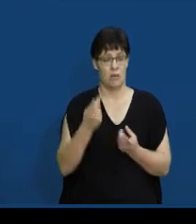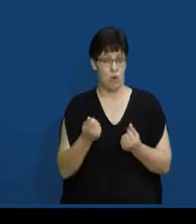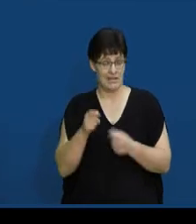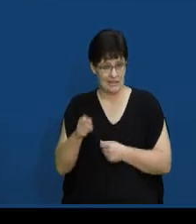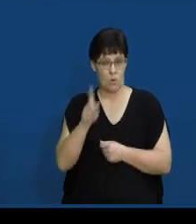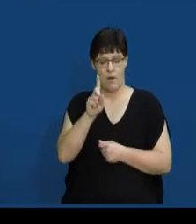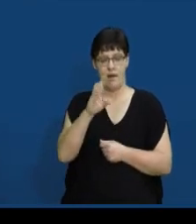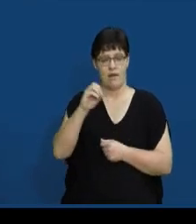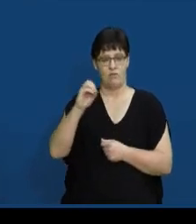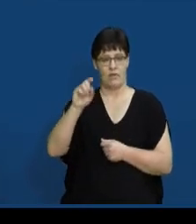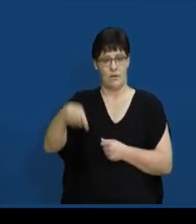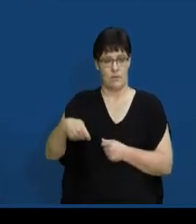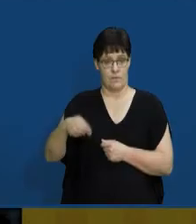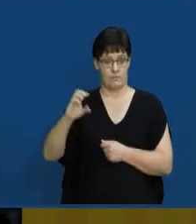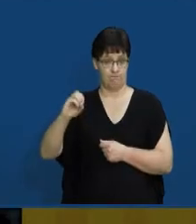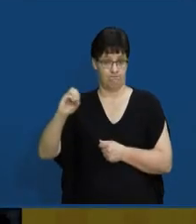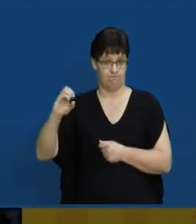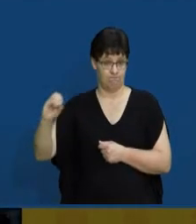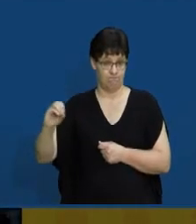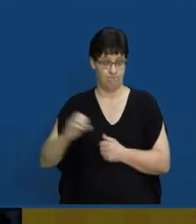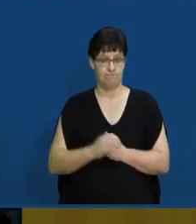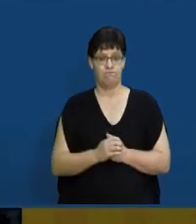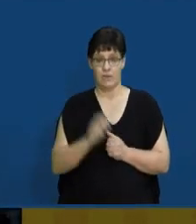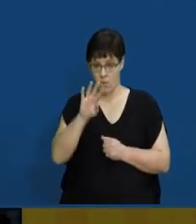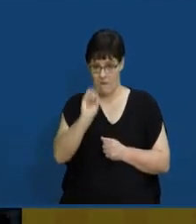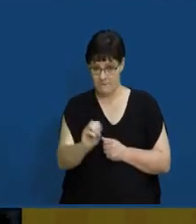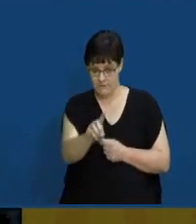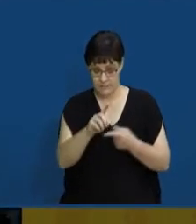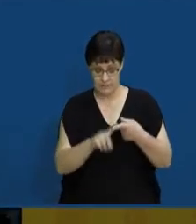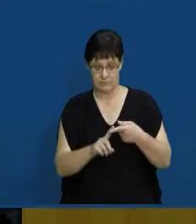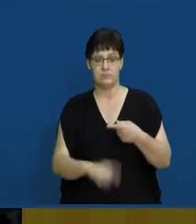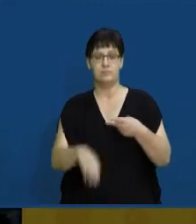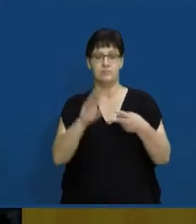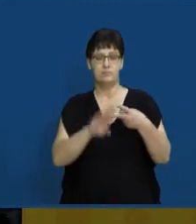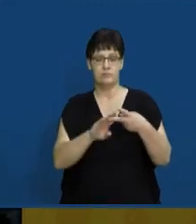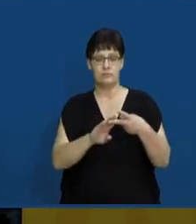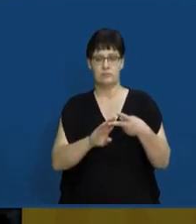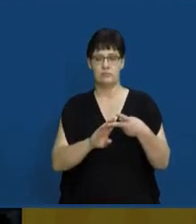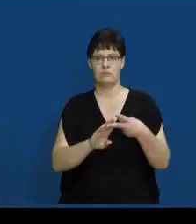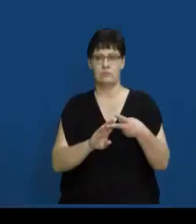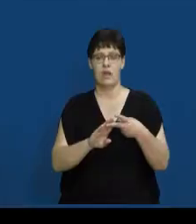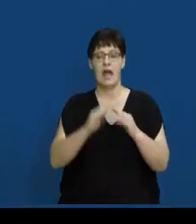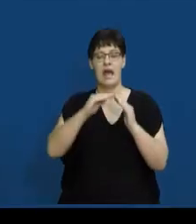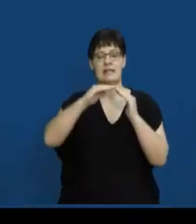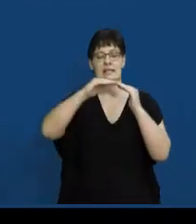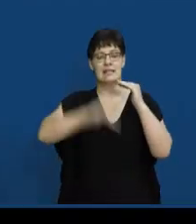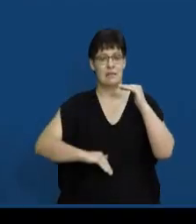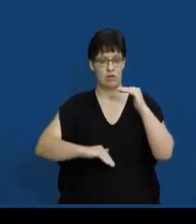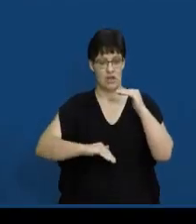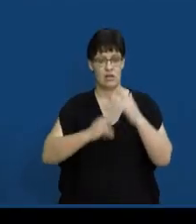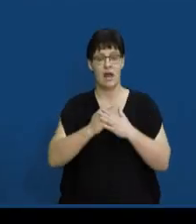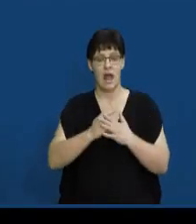100,000. Okay, that's your cost price, got it? Now you bring in your accumulated depreciation, and your